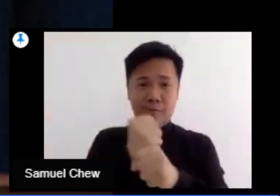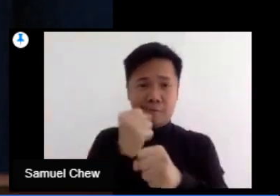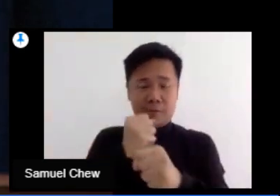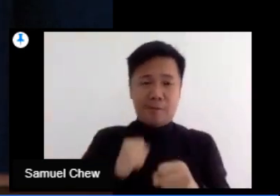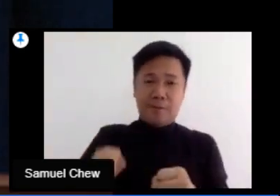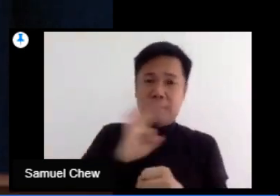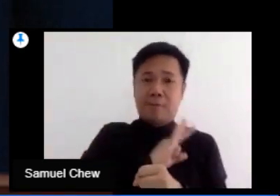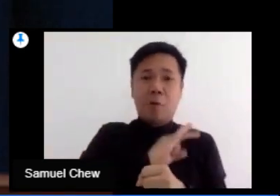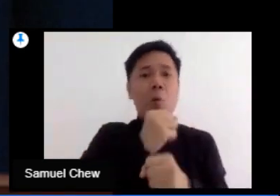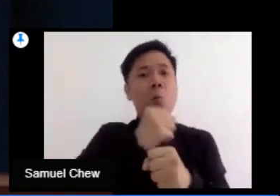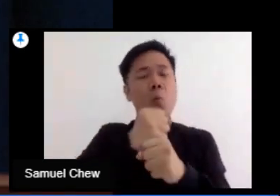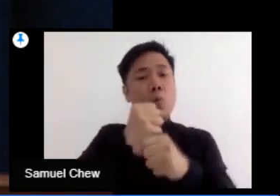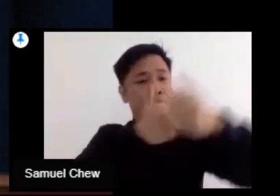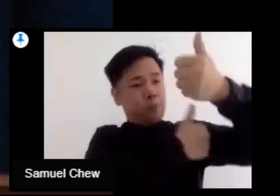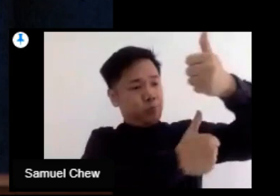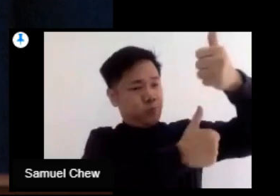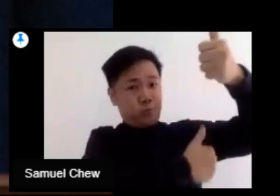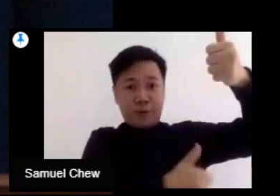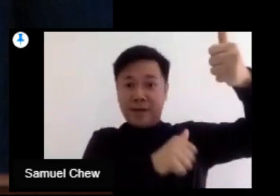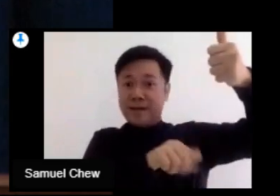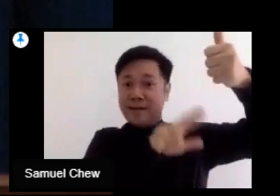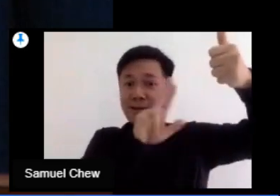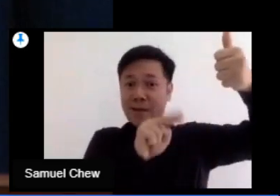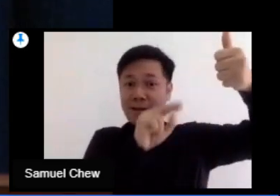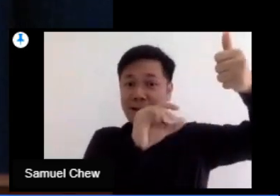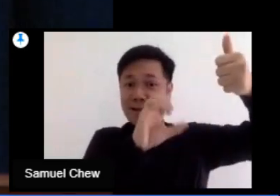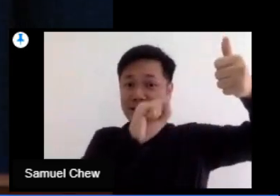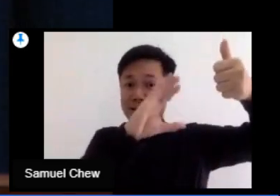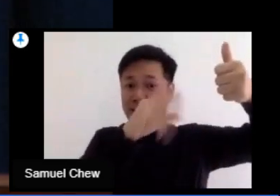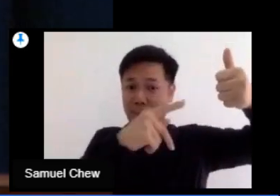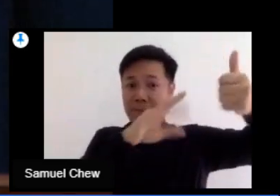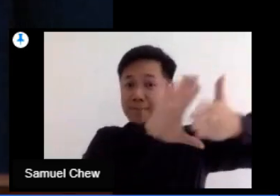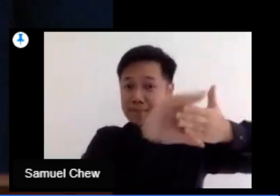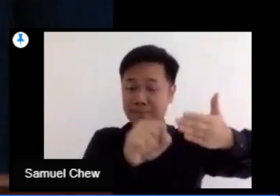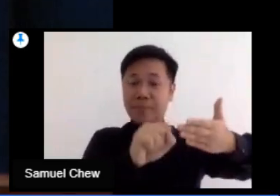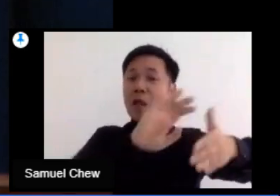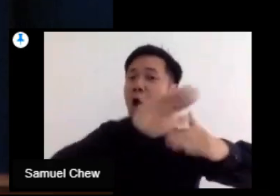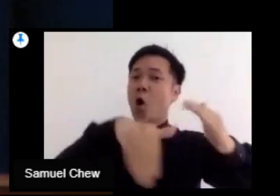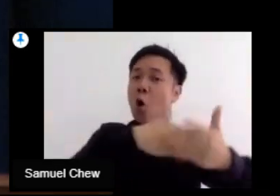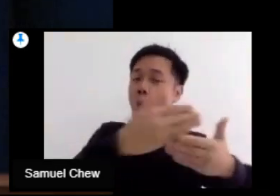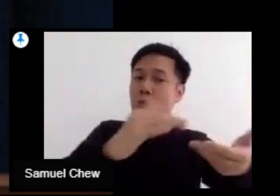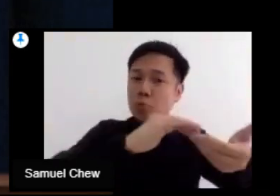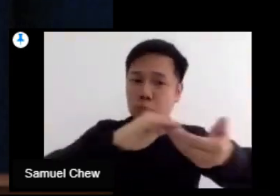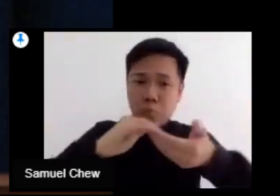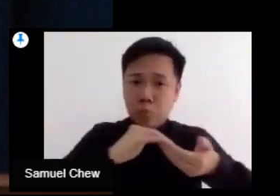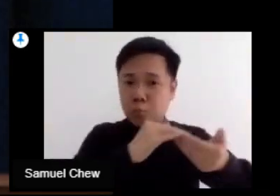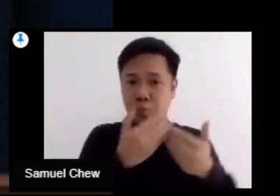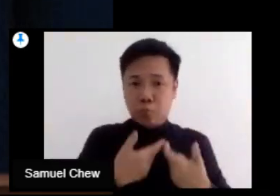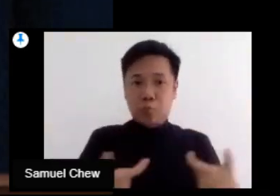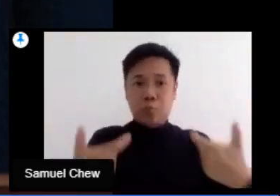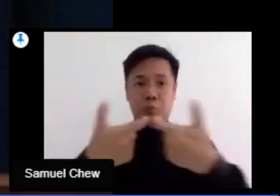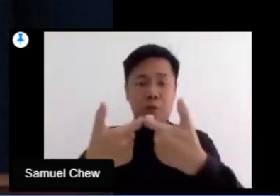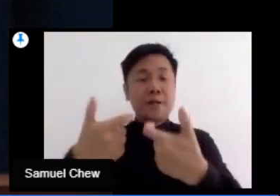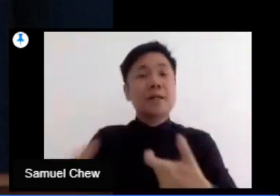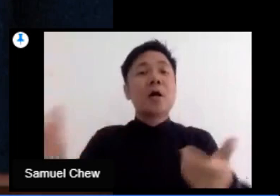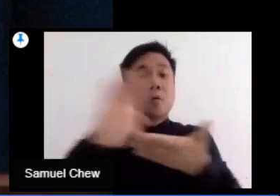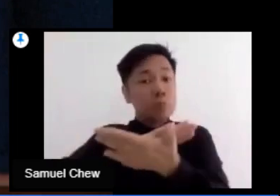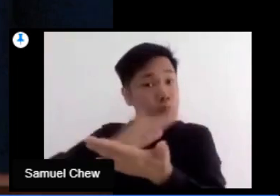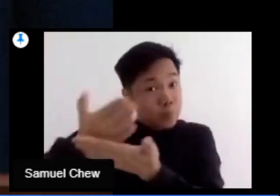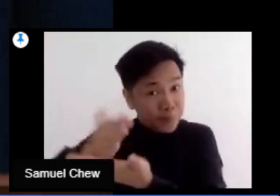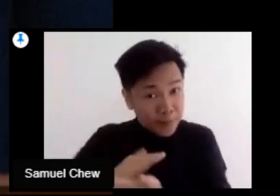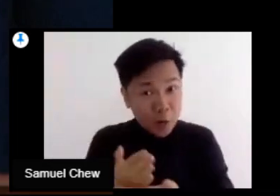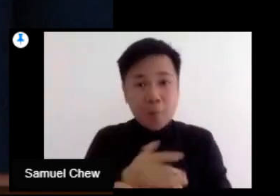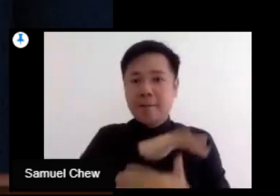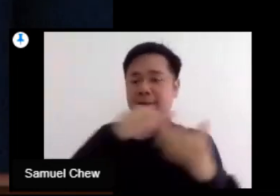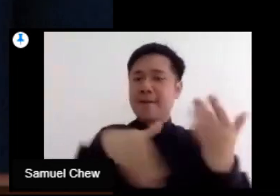fellow staff of the Social Development Division, and colleagues in conference management, interpreters, as well as colleagues